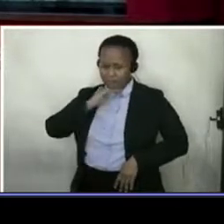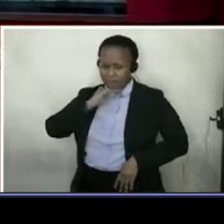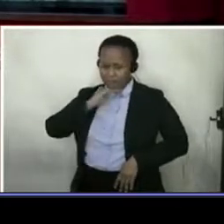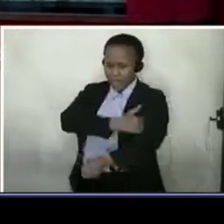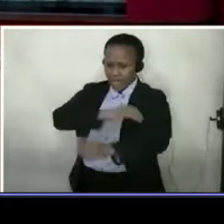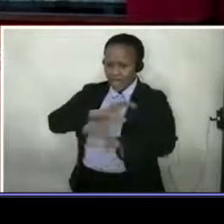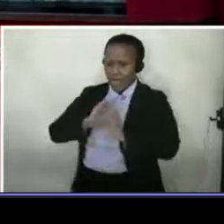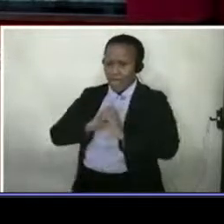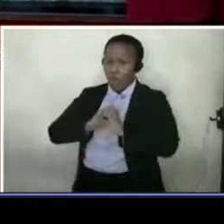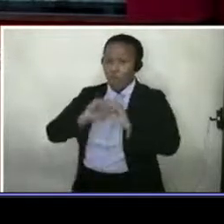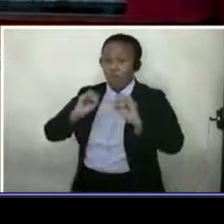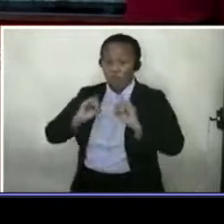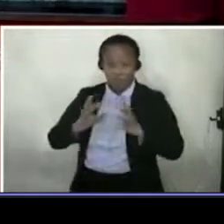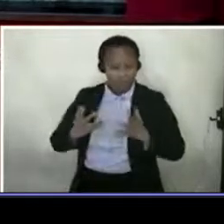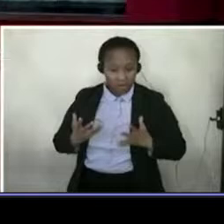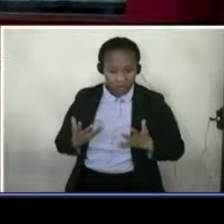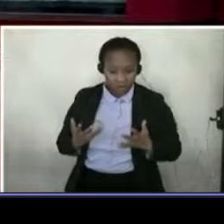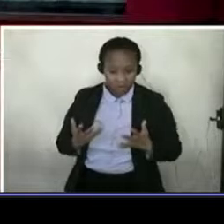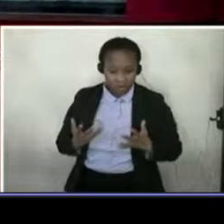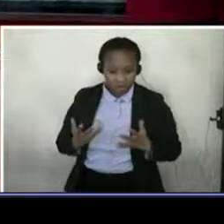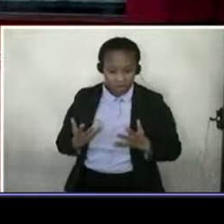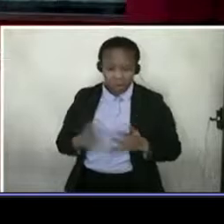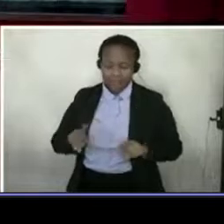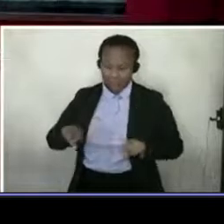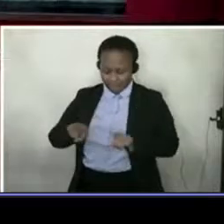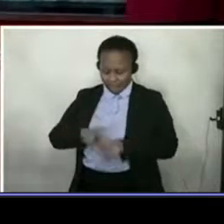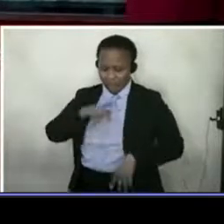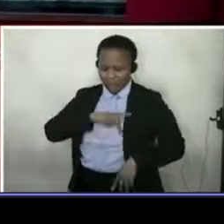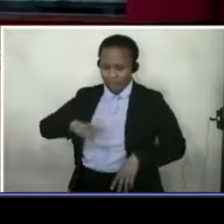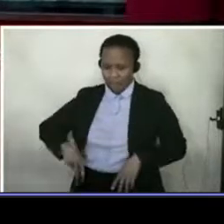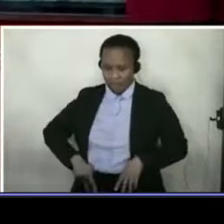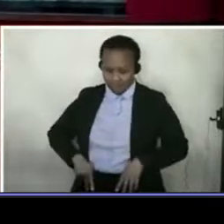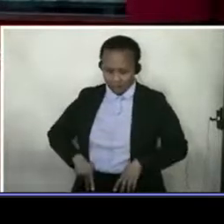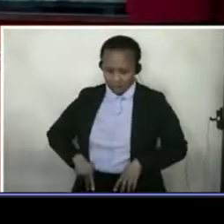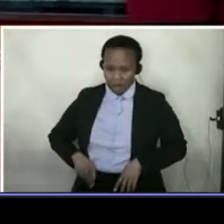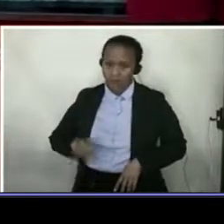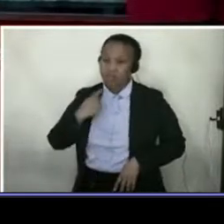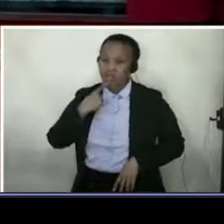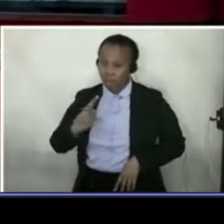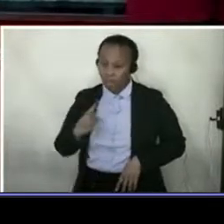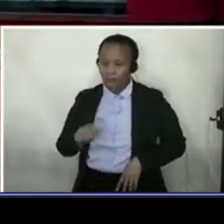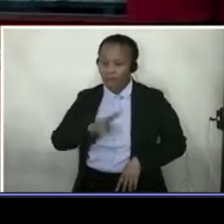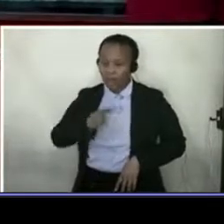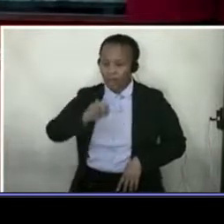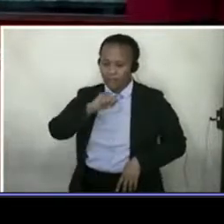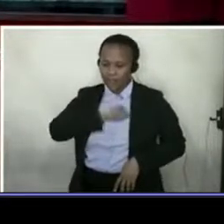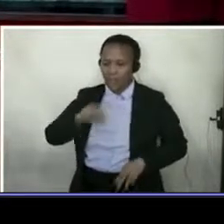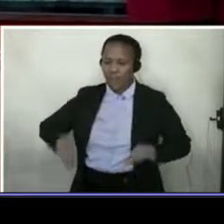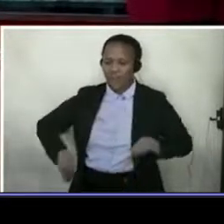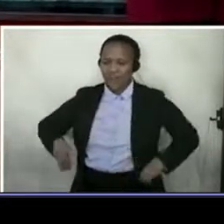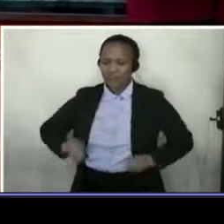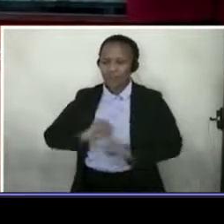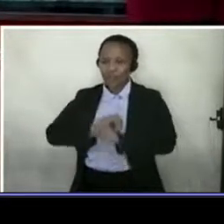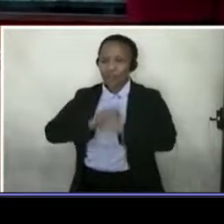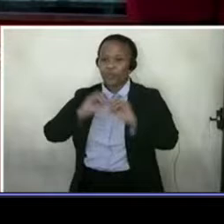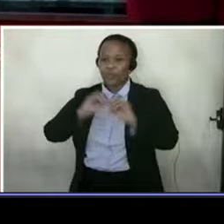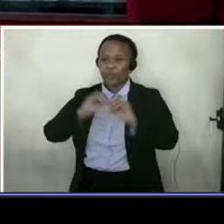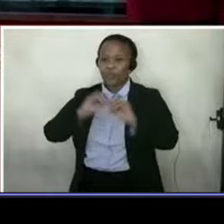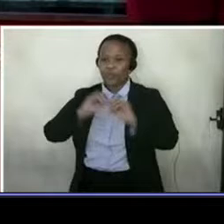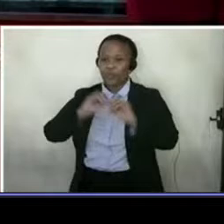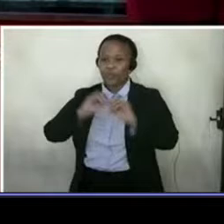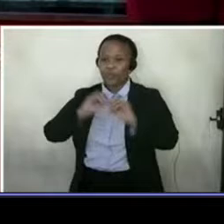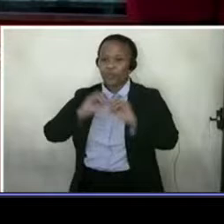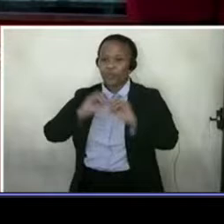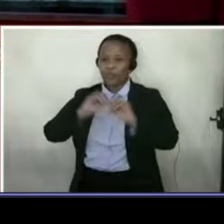very same Premier who spoke at length about corruption having no place in this province and that he would deal with